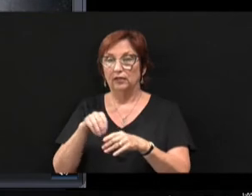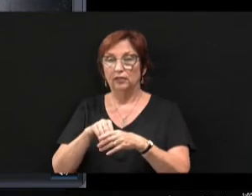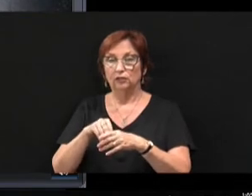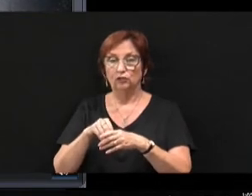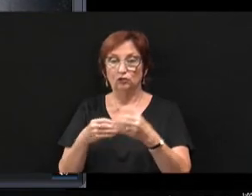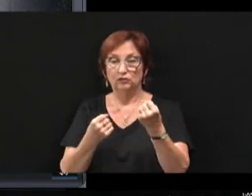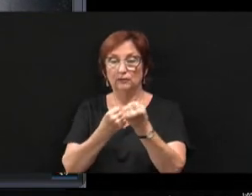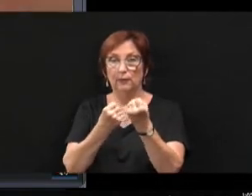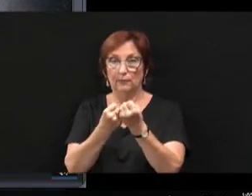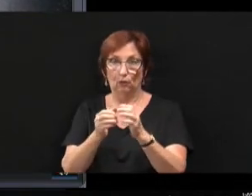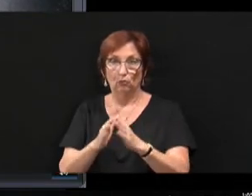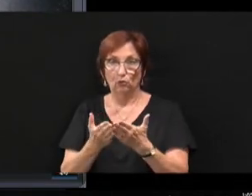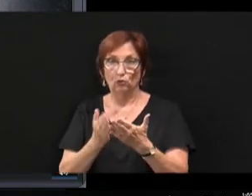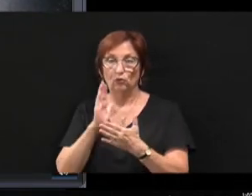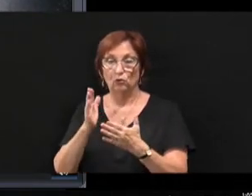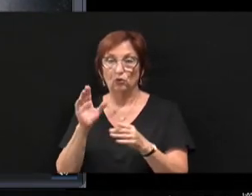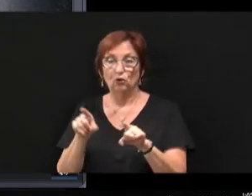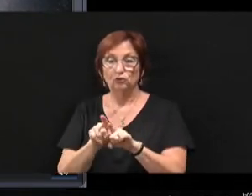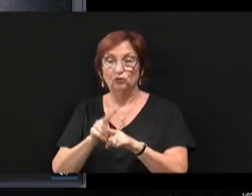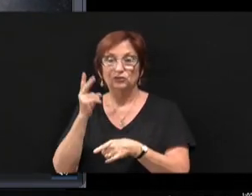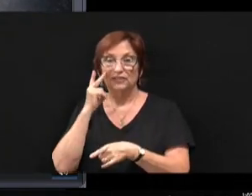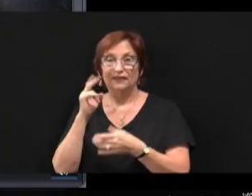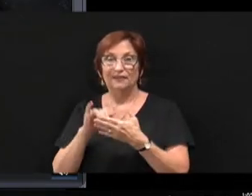is a D in there.